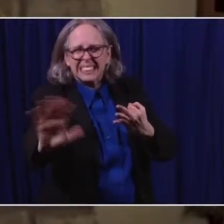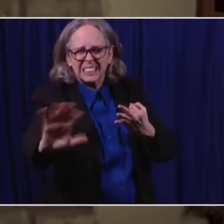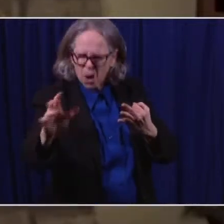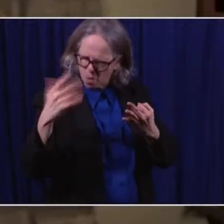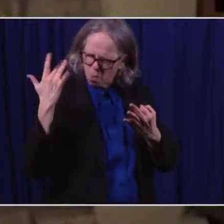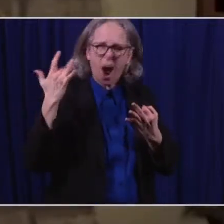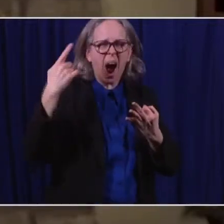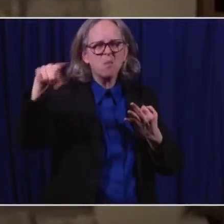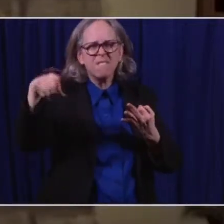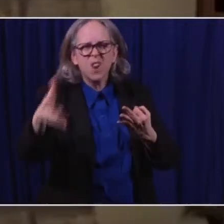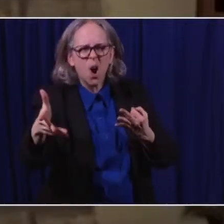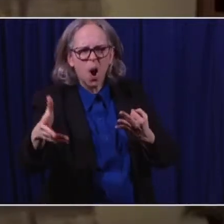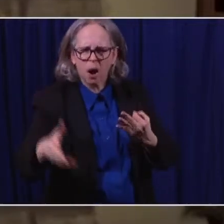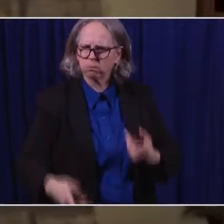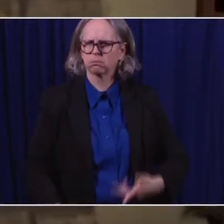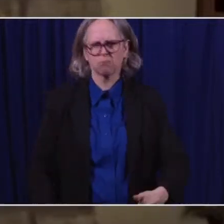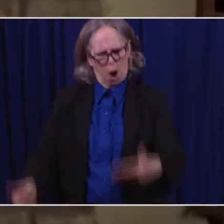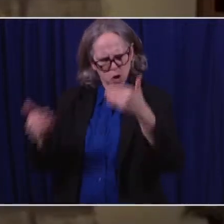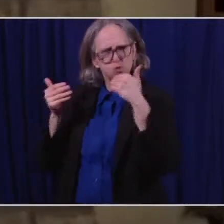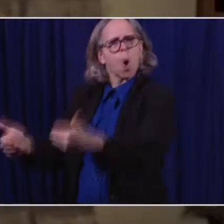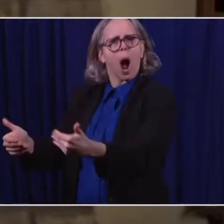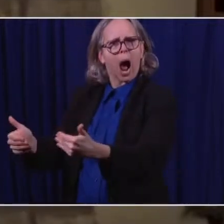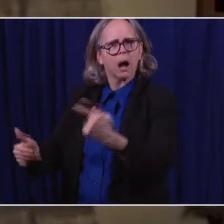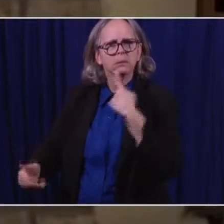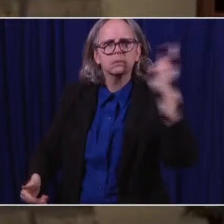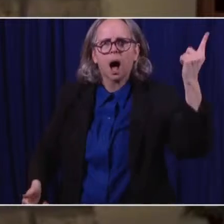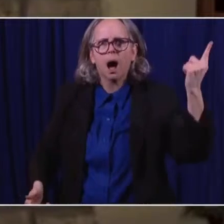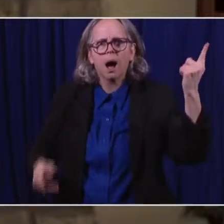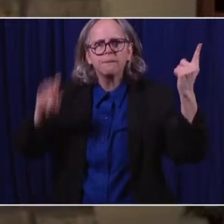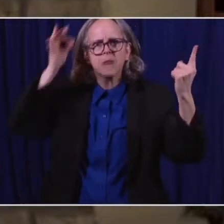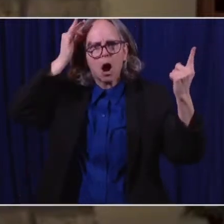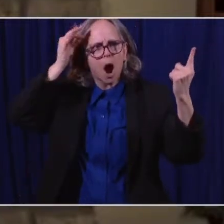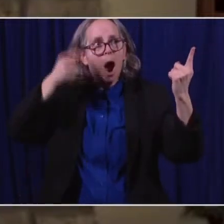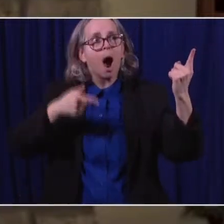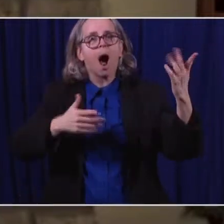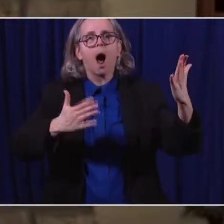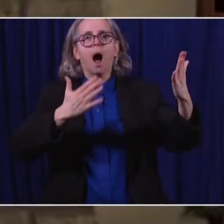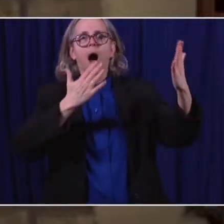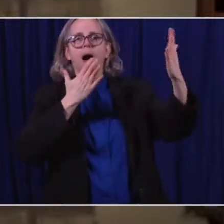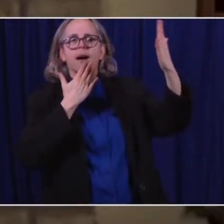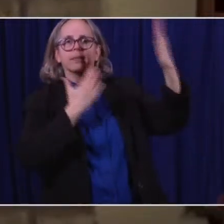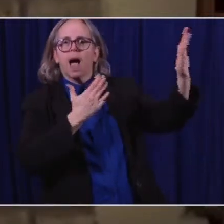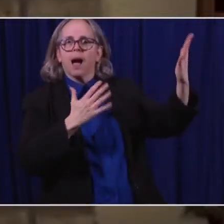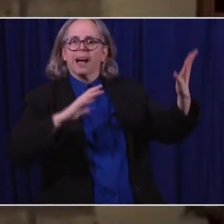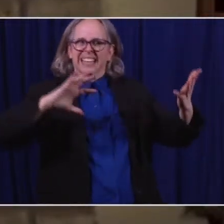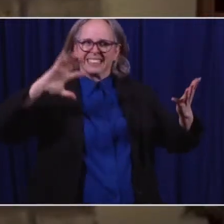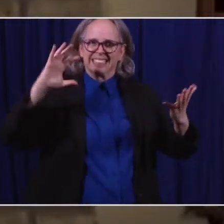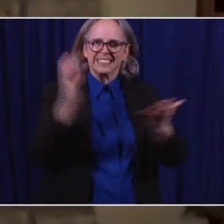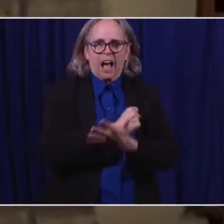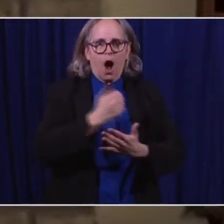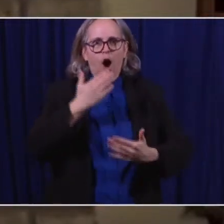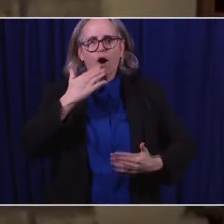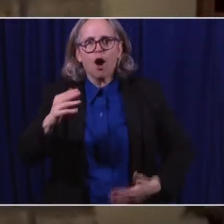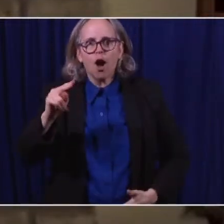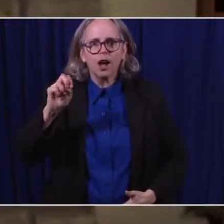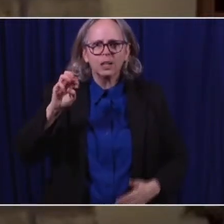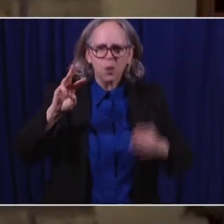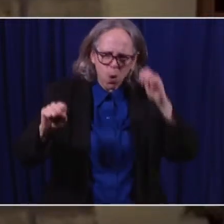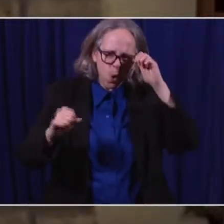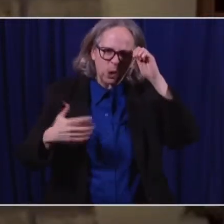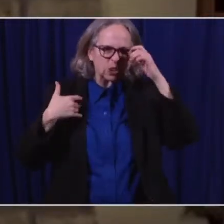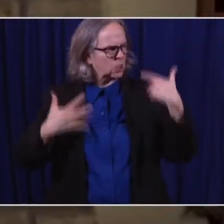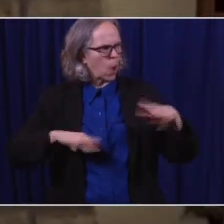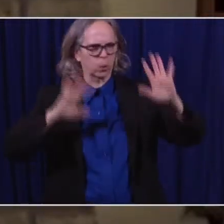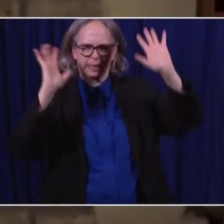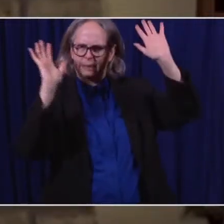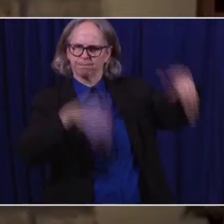yes. And so that's really, excellent news for us as we move forward. So we're going to